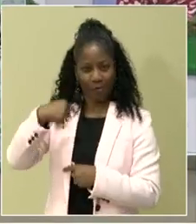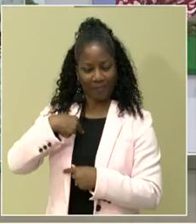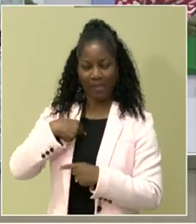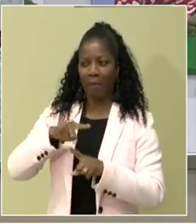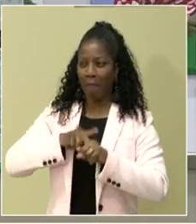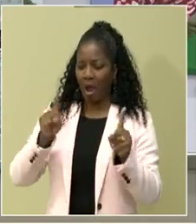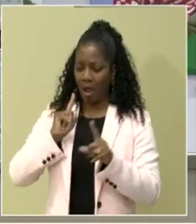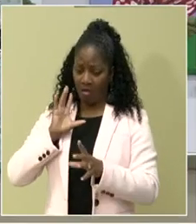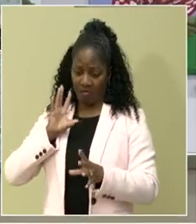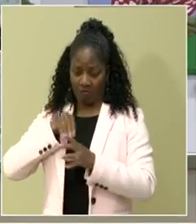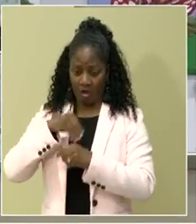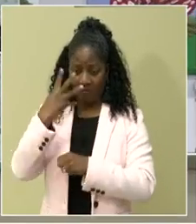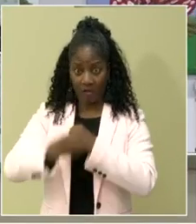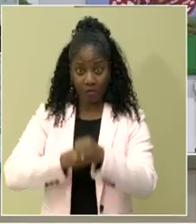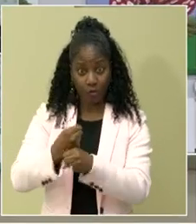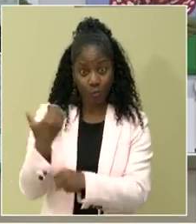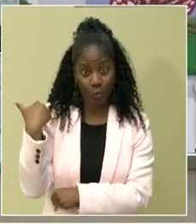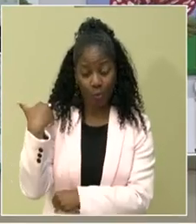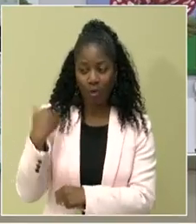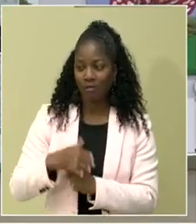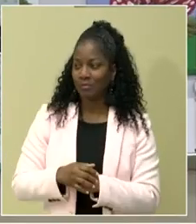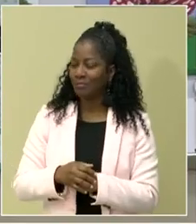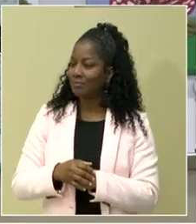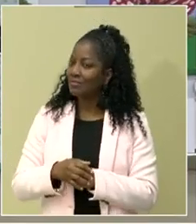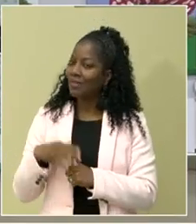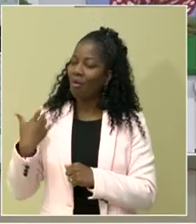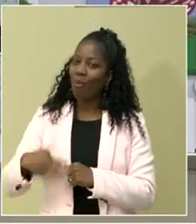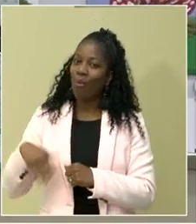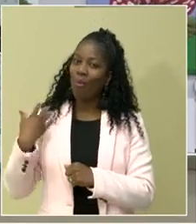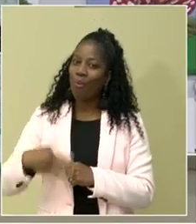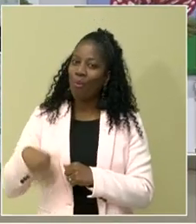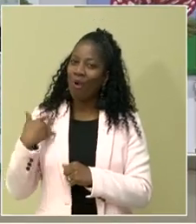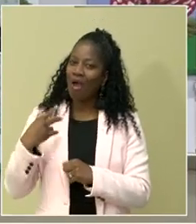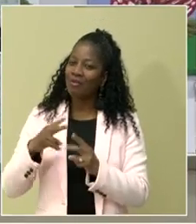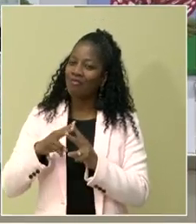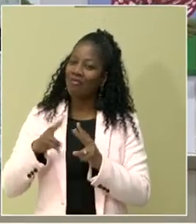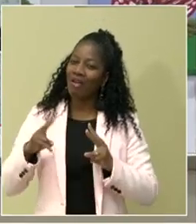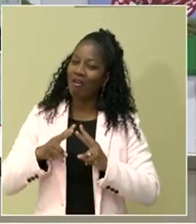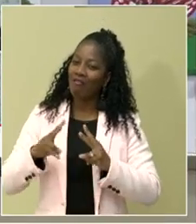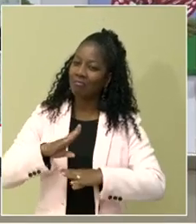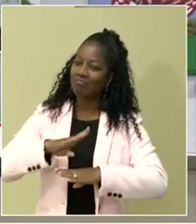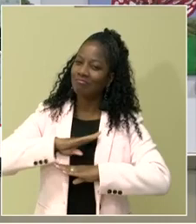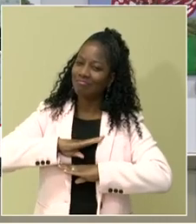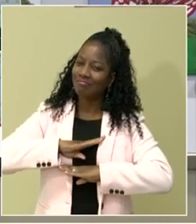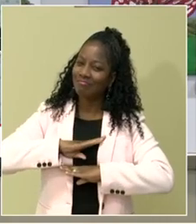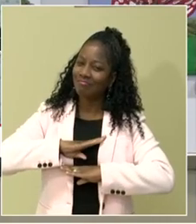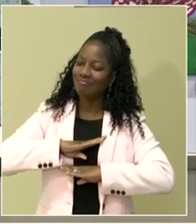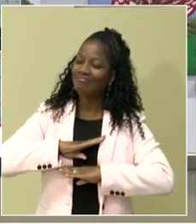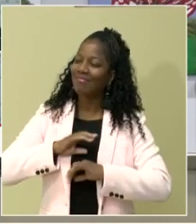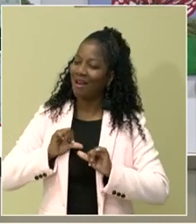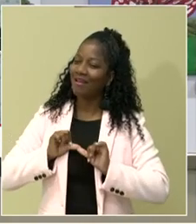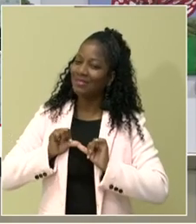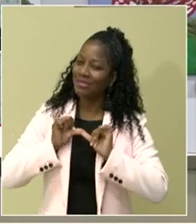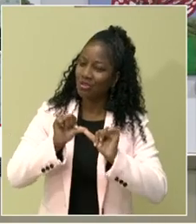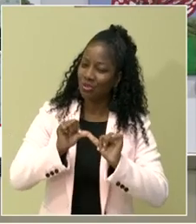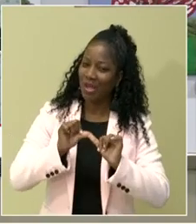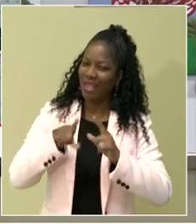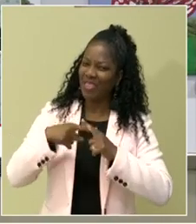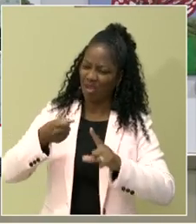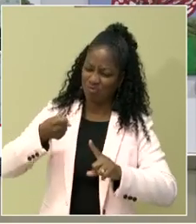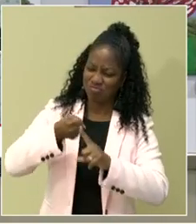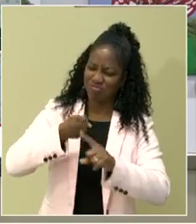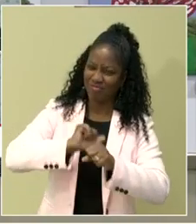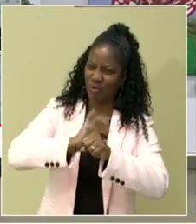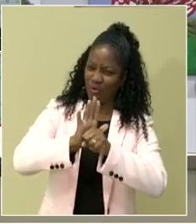involved 5 years ago, I was extremely satisfied and continue to be, but then came COVID.